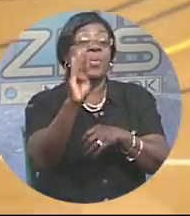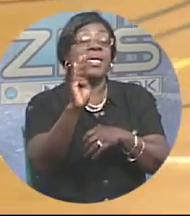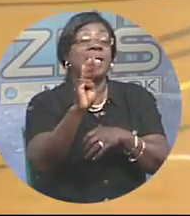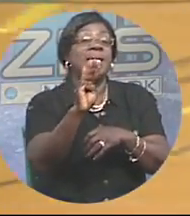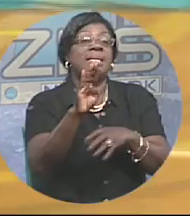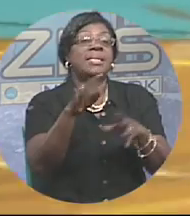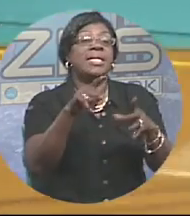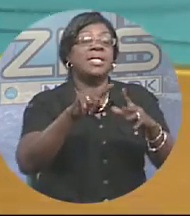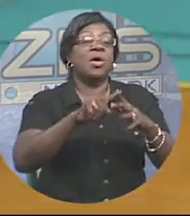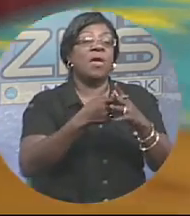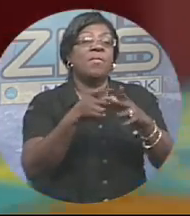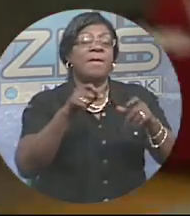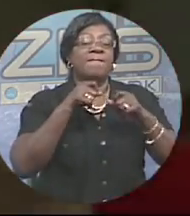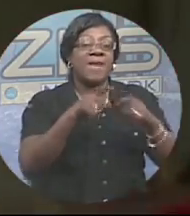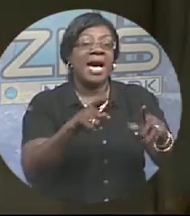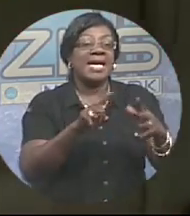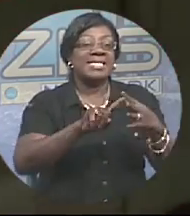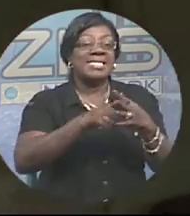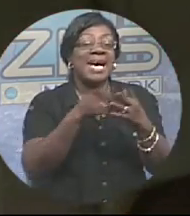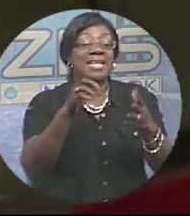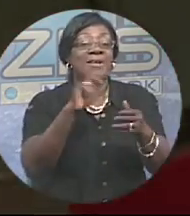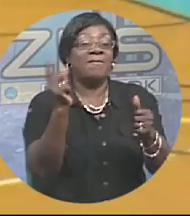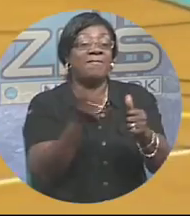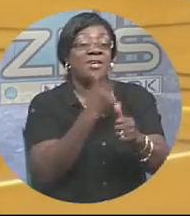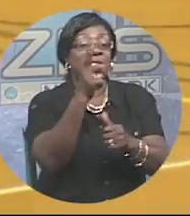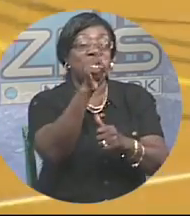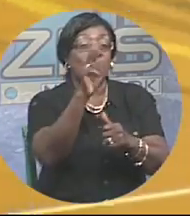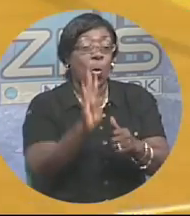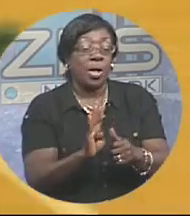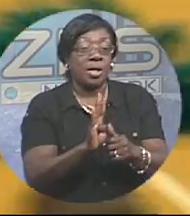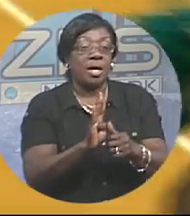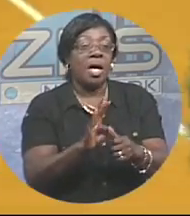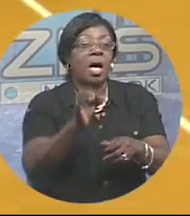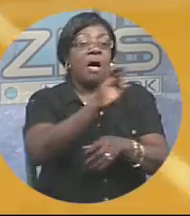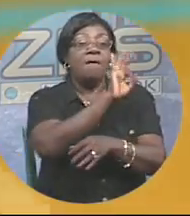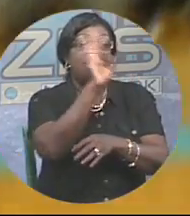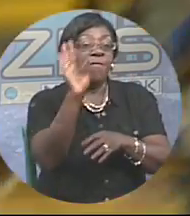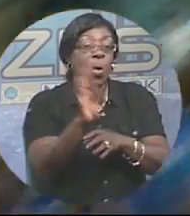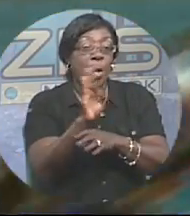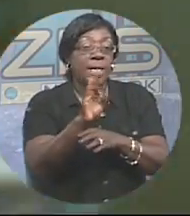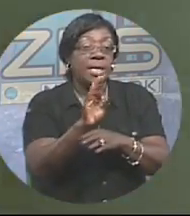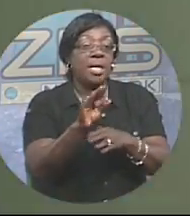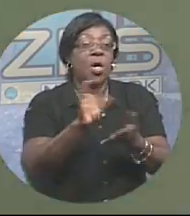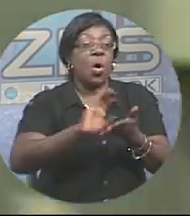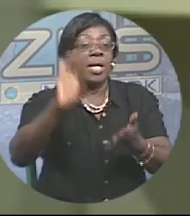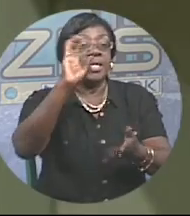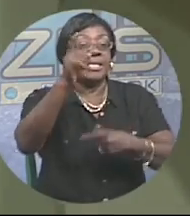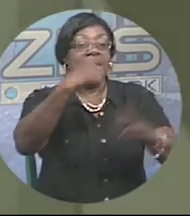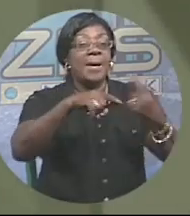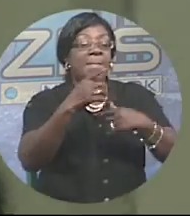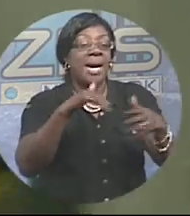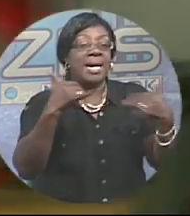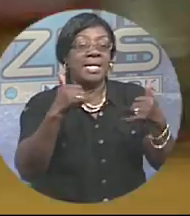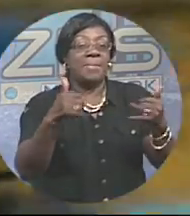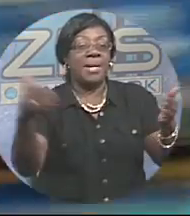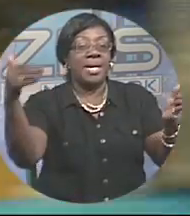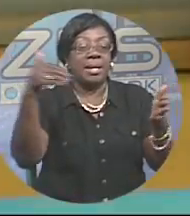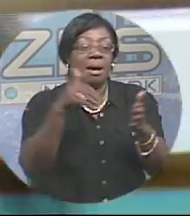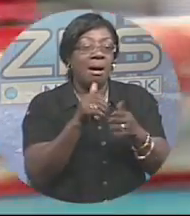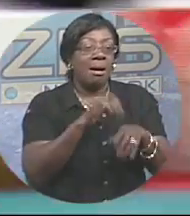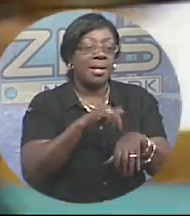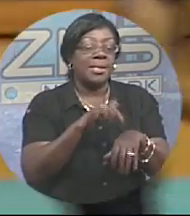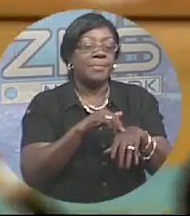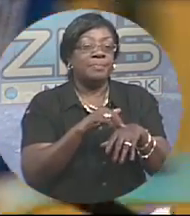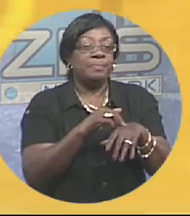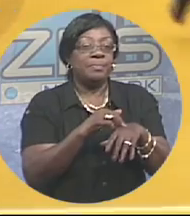they got off to a fast start in the first quarter. Florida Memorial, boy, they came storming back in the second quarter to lead at